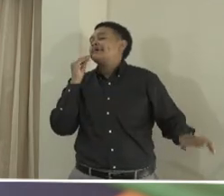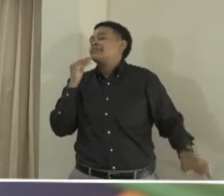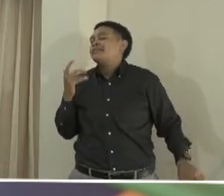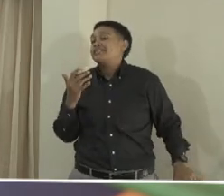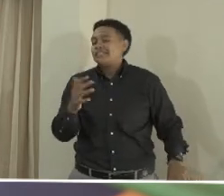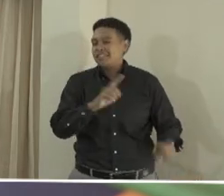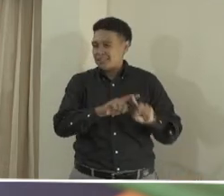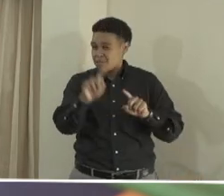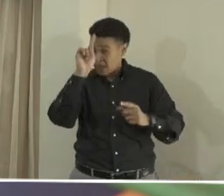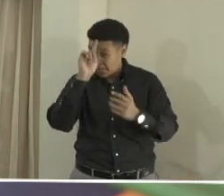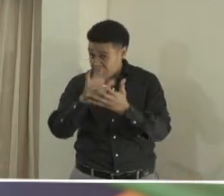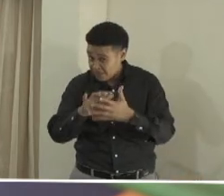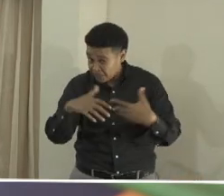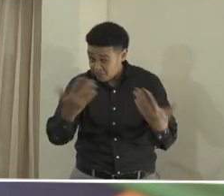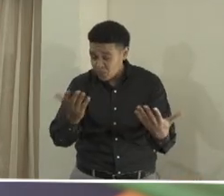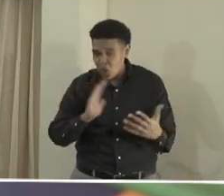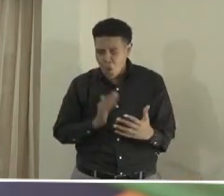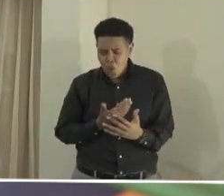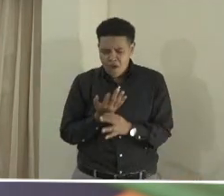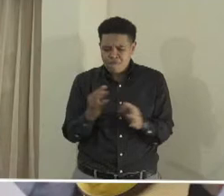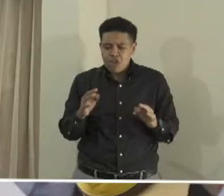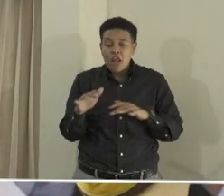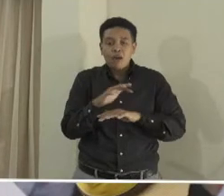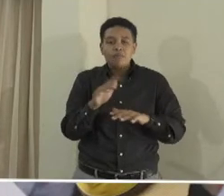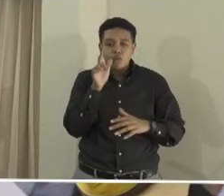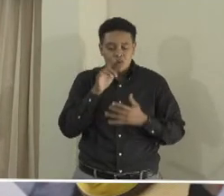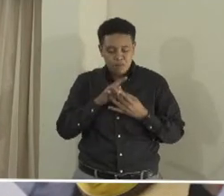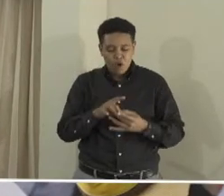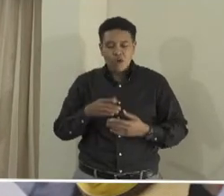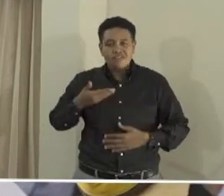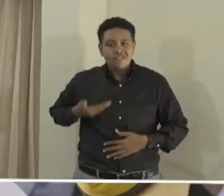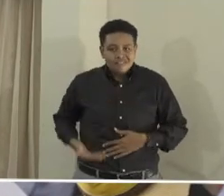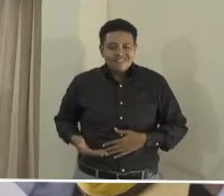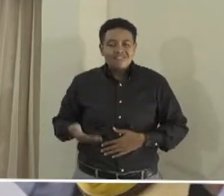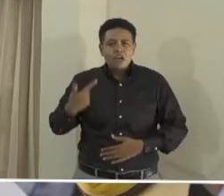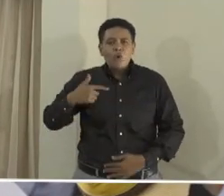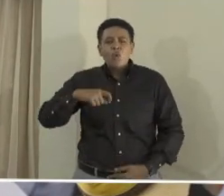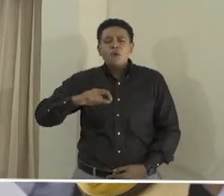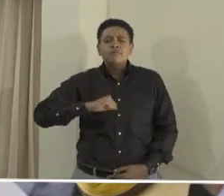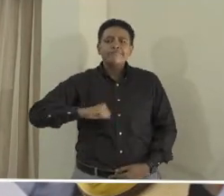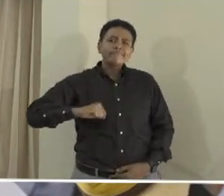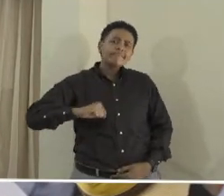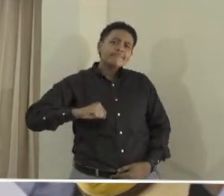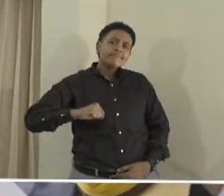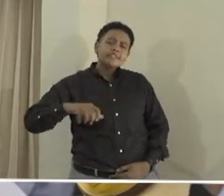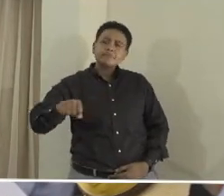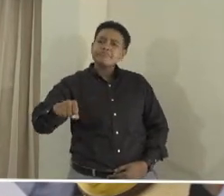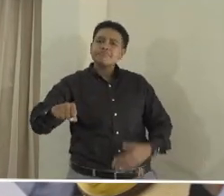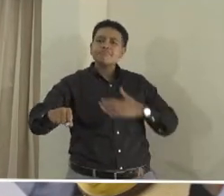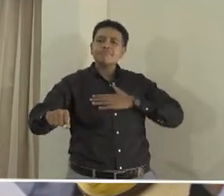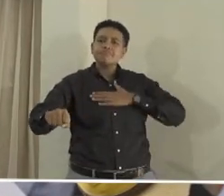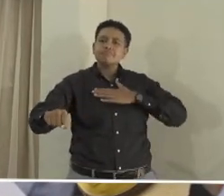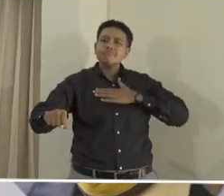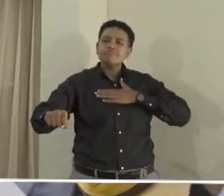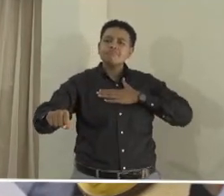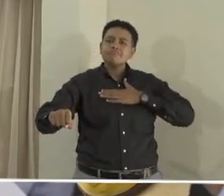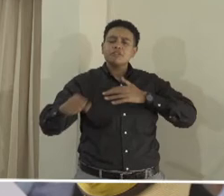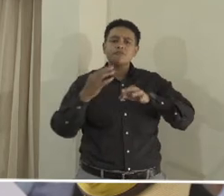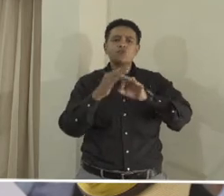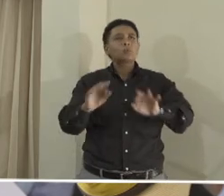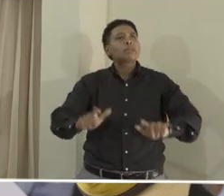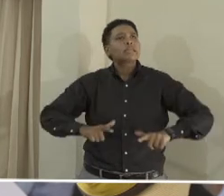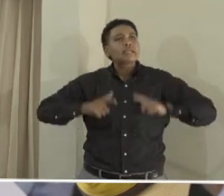believe that our freedom is ours, and we must be resilient in claiming it and living in